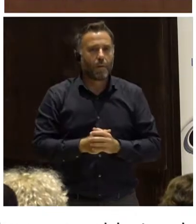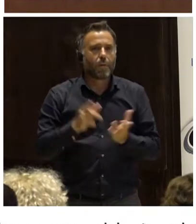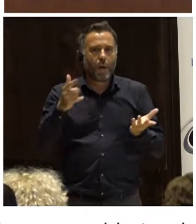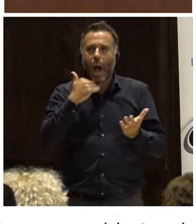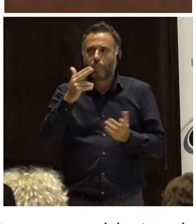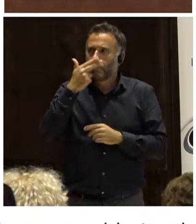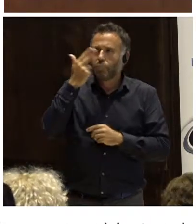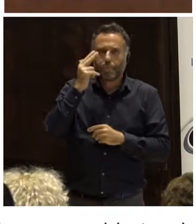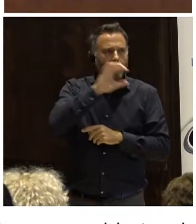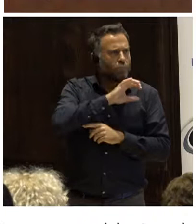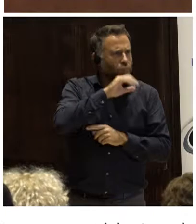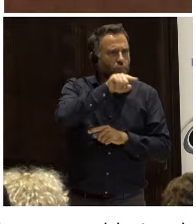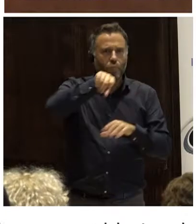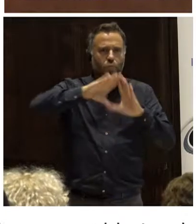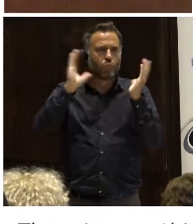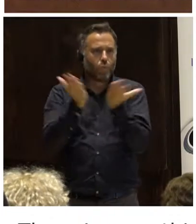and perhaps it is